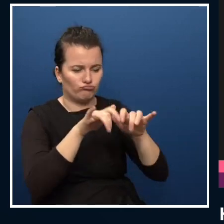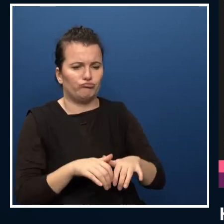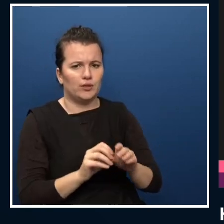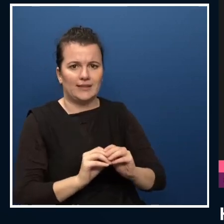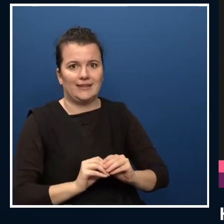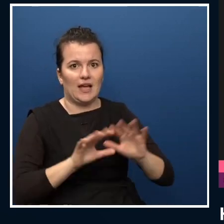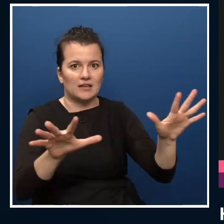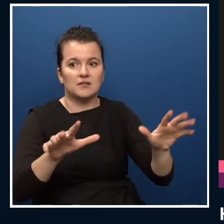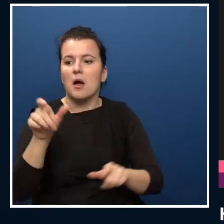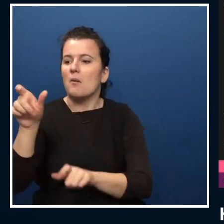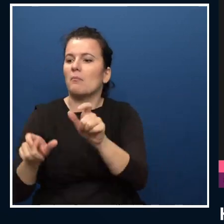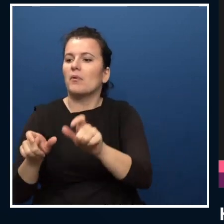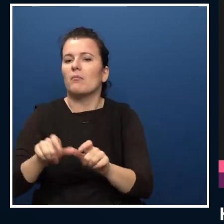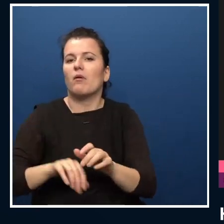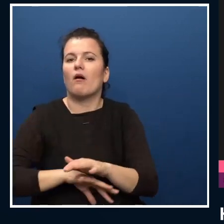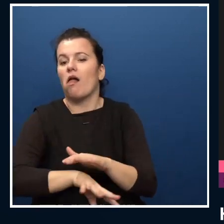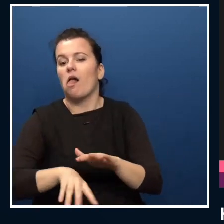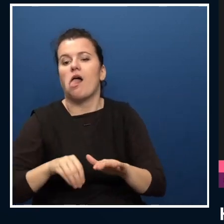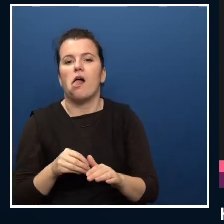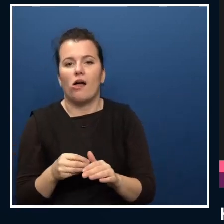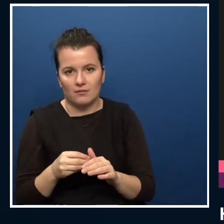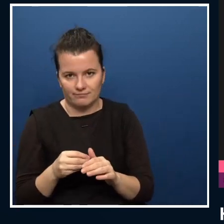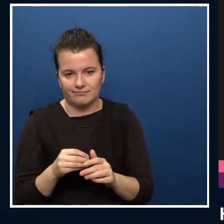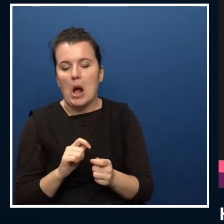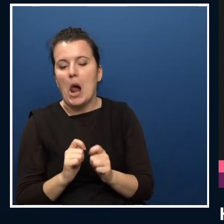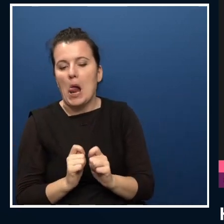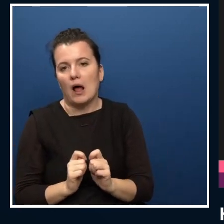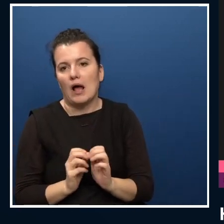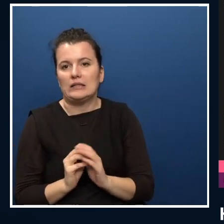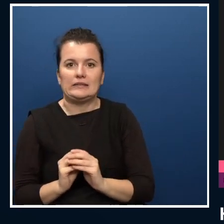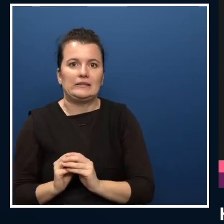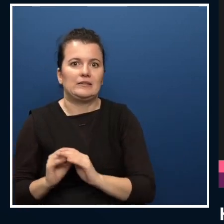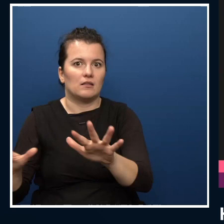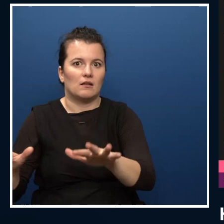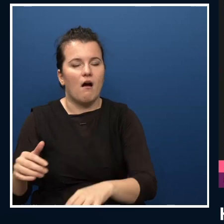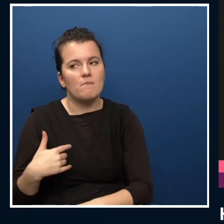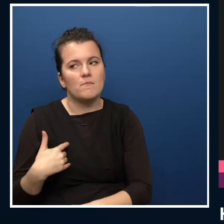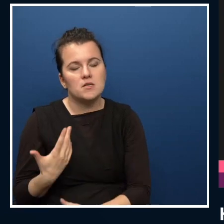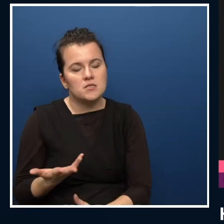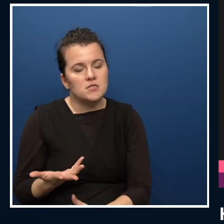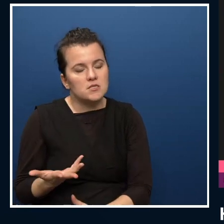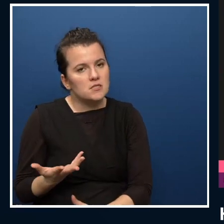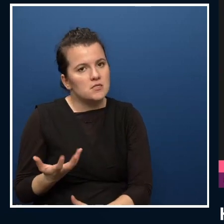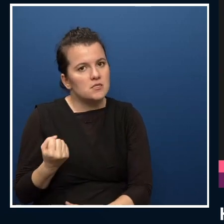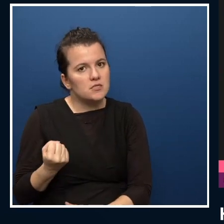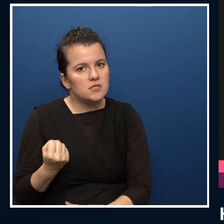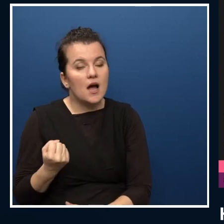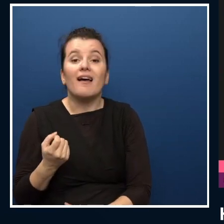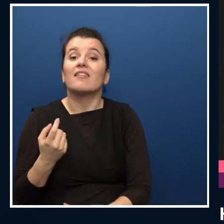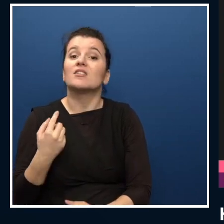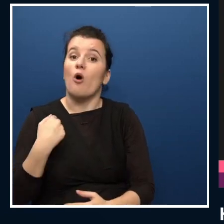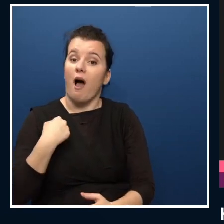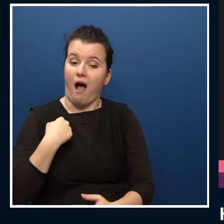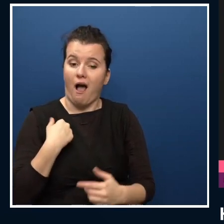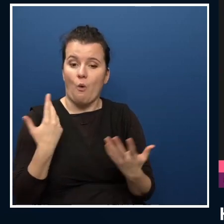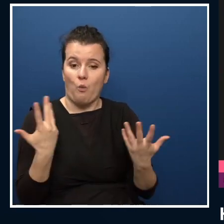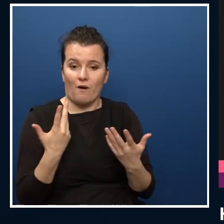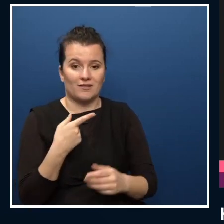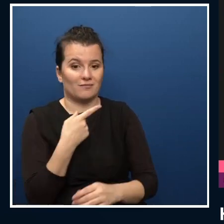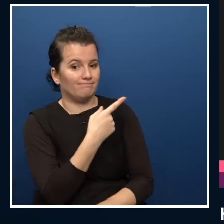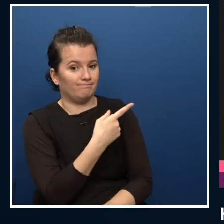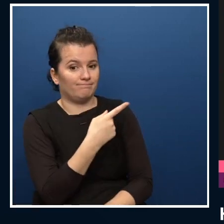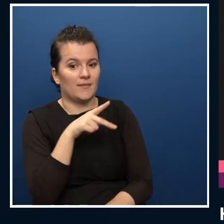people will reblog my content, and that really bothers me. So I made this PNG